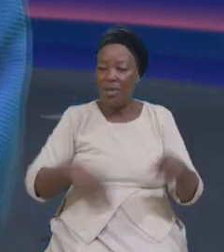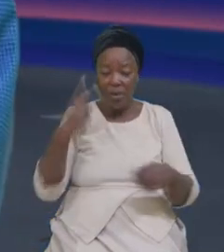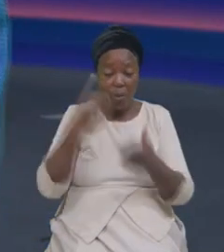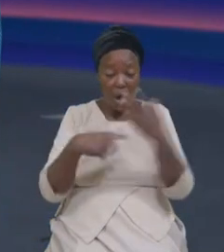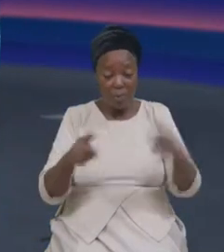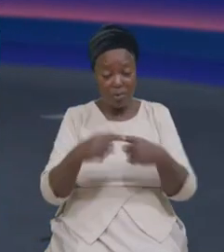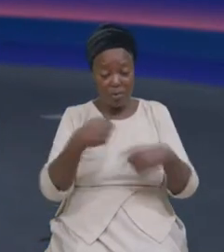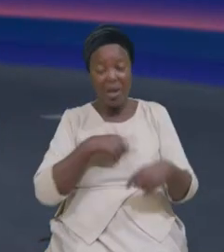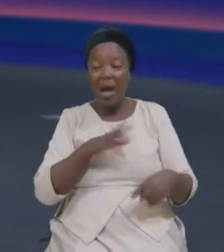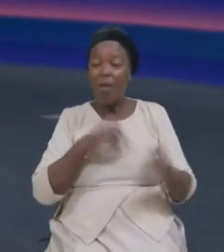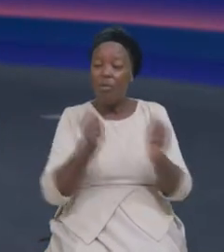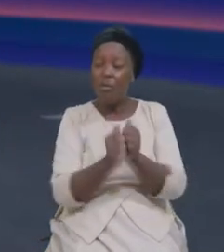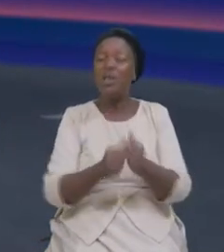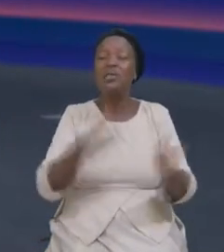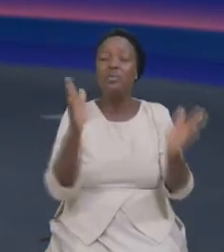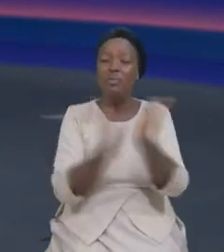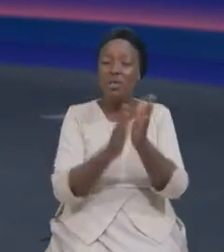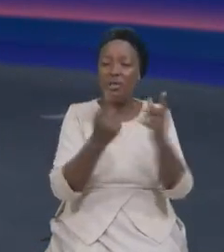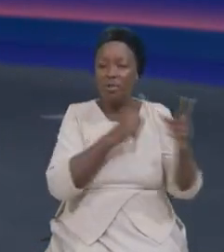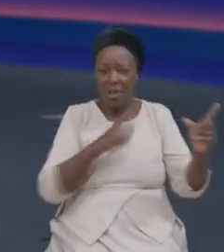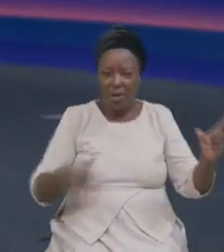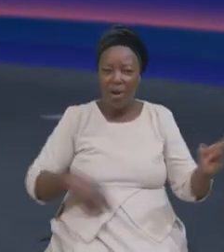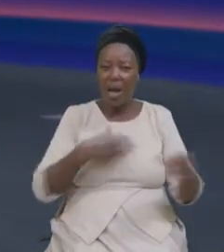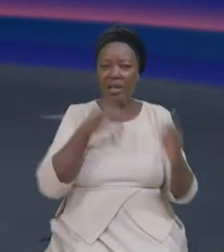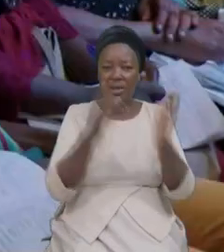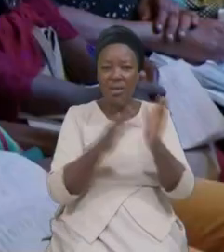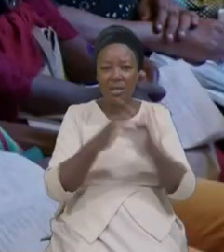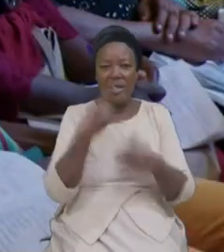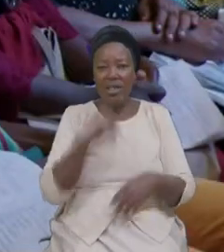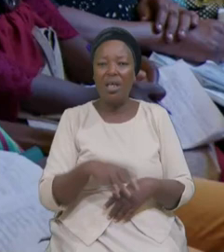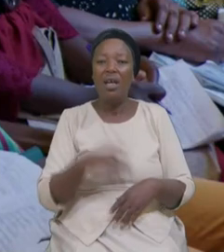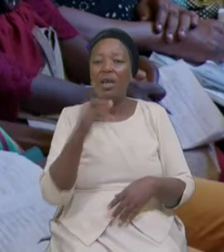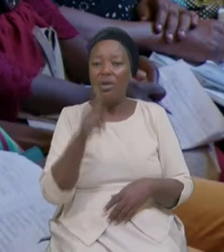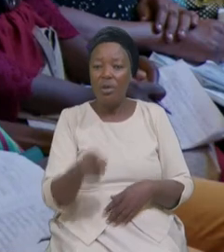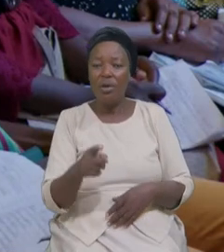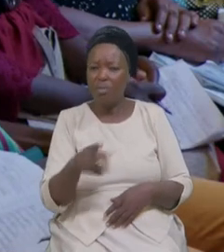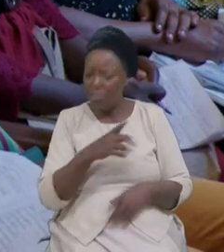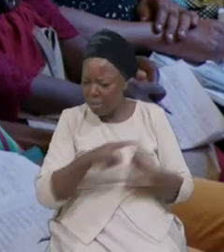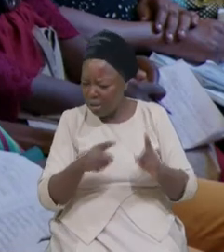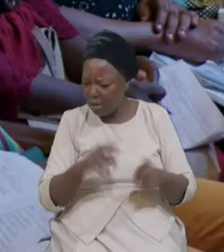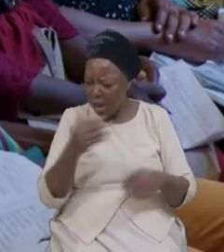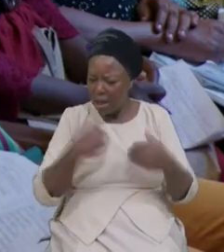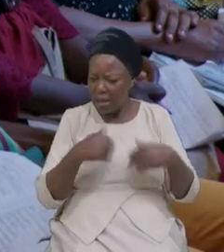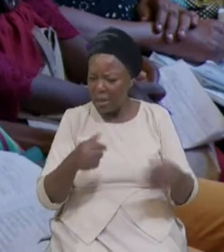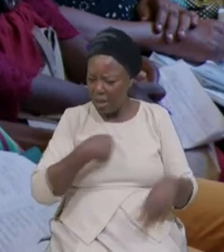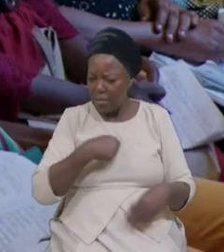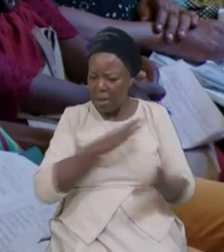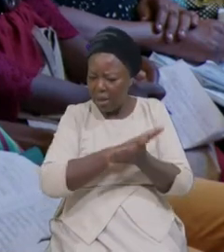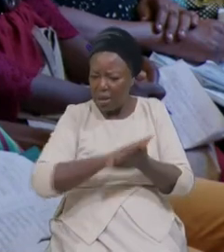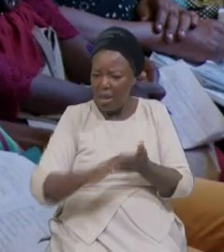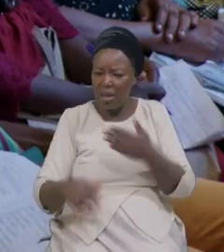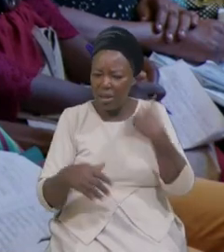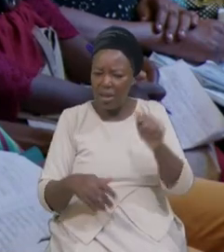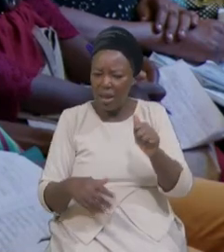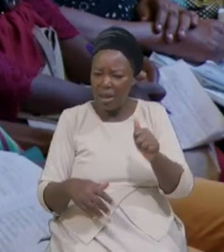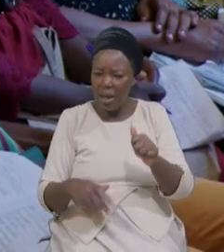with praises unto the Lord. And Jesus said, were there not 10 cleansed? Where are the other